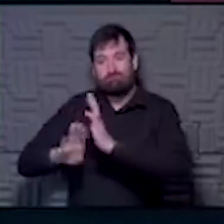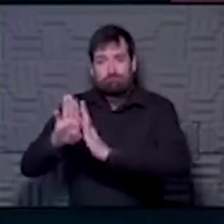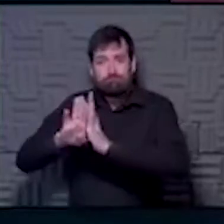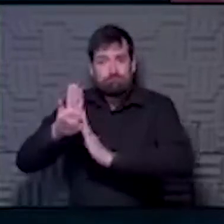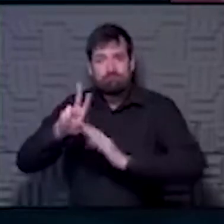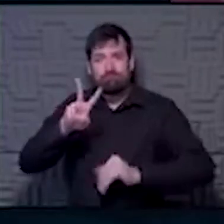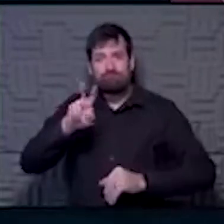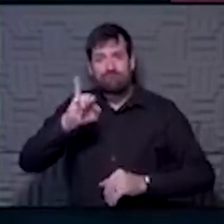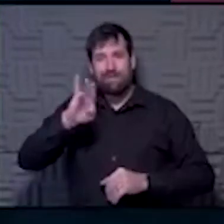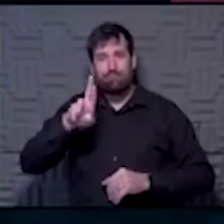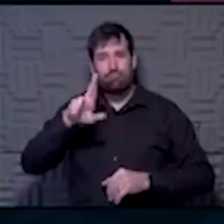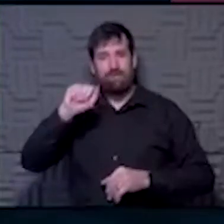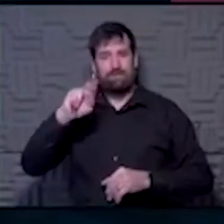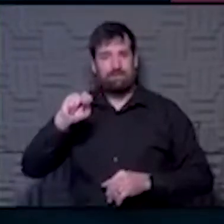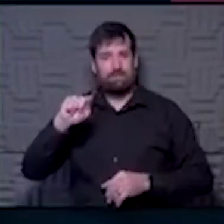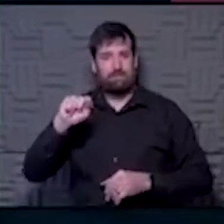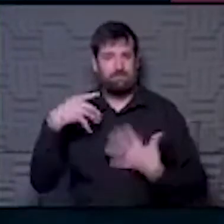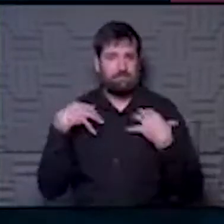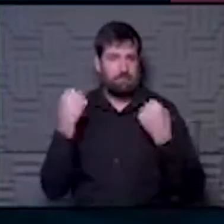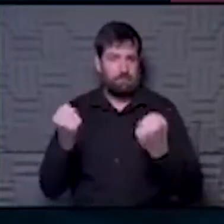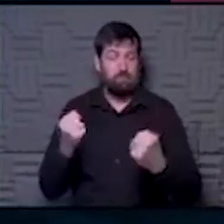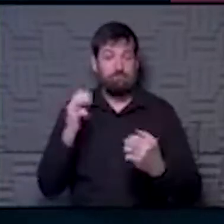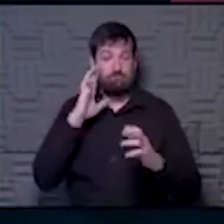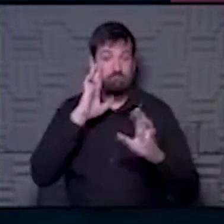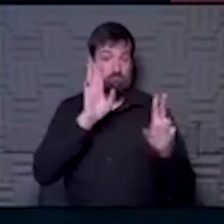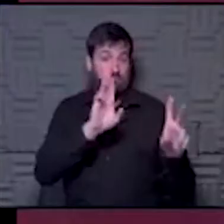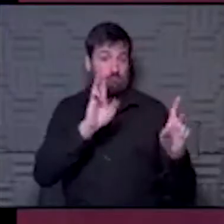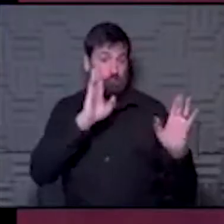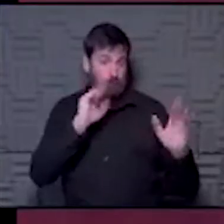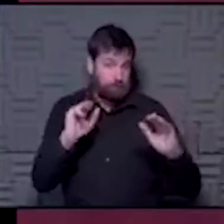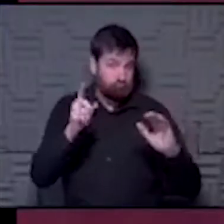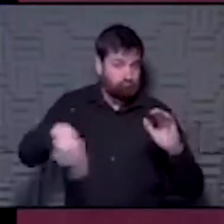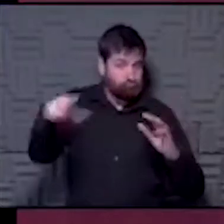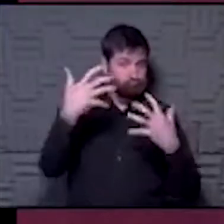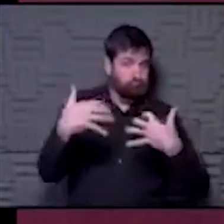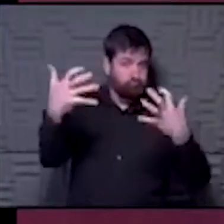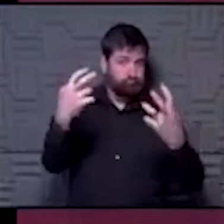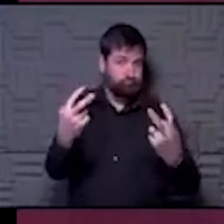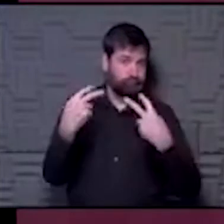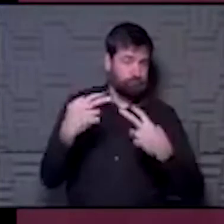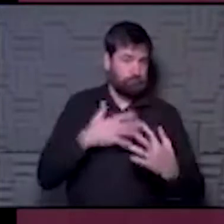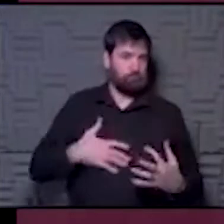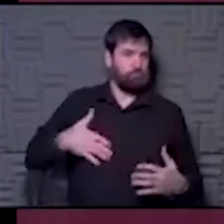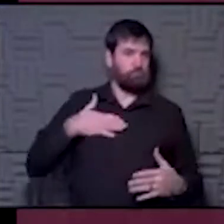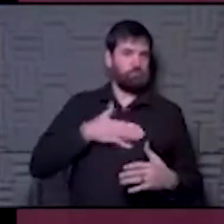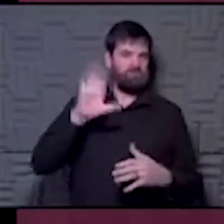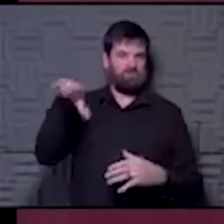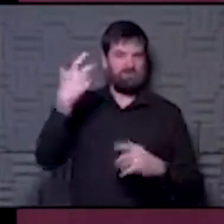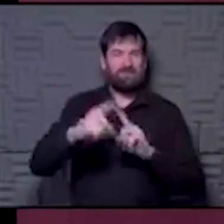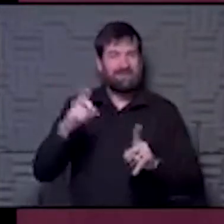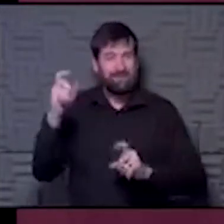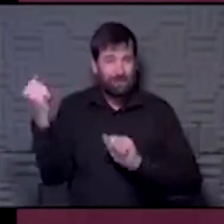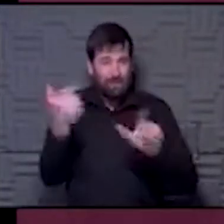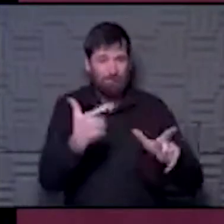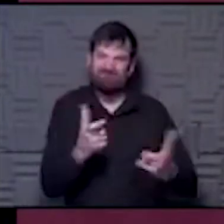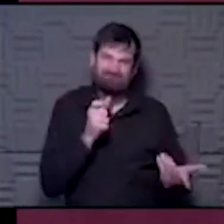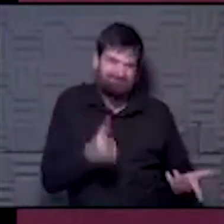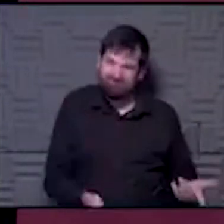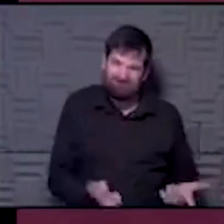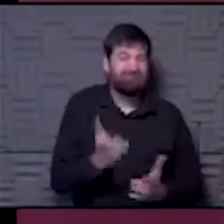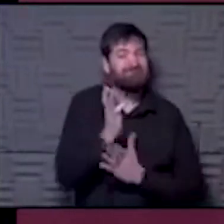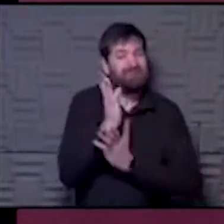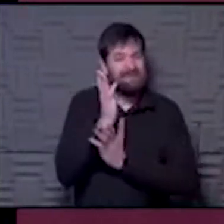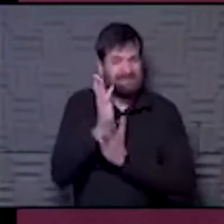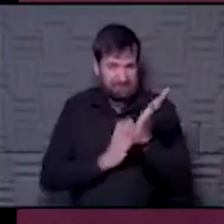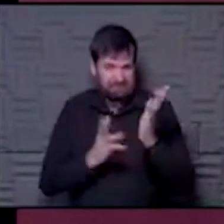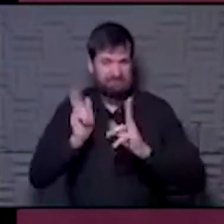Health. We hope everyone tuning in today also had a wonderful holiday weekend, but we know that's not the case for everybody, including some of the